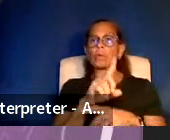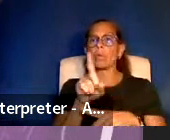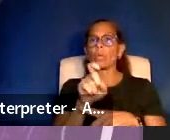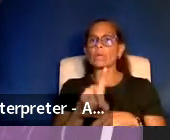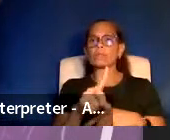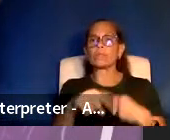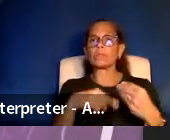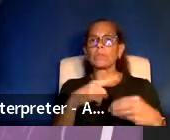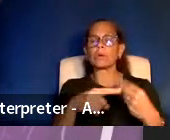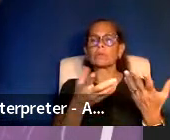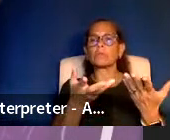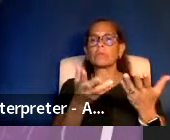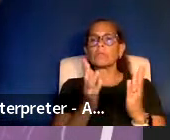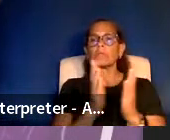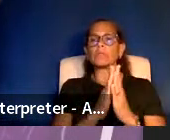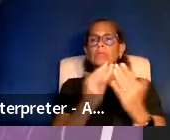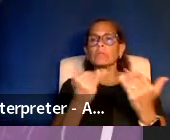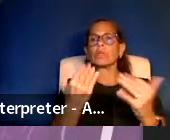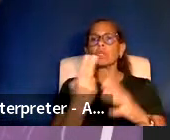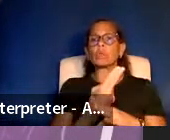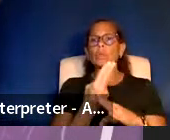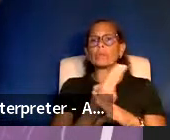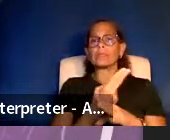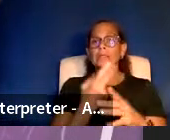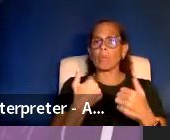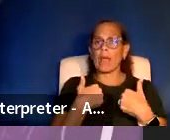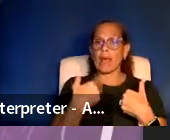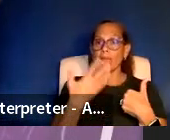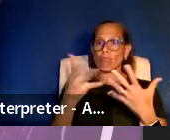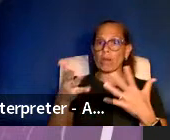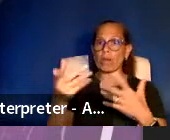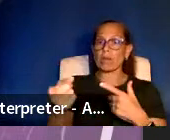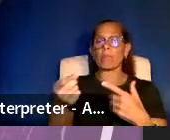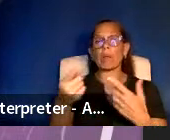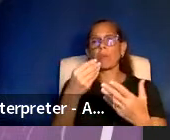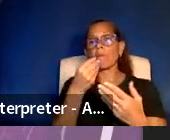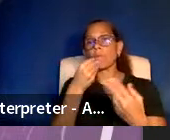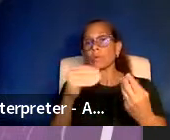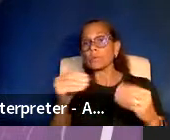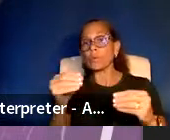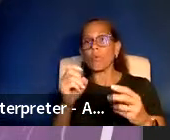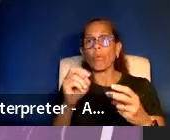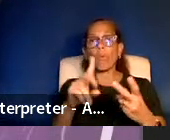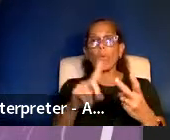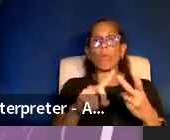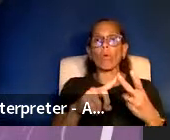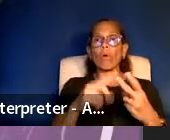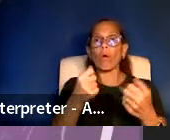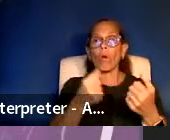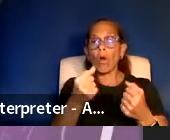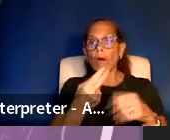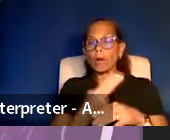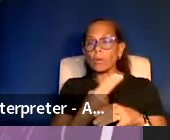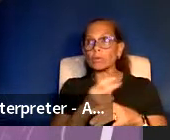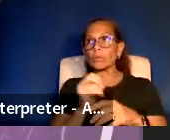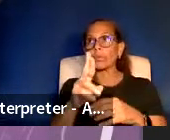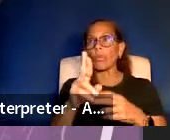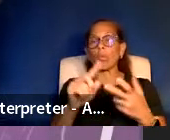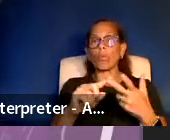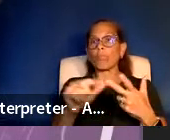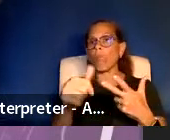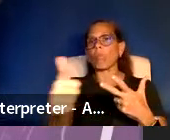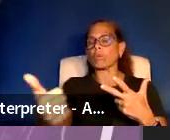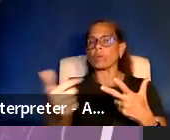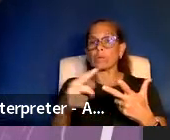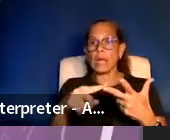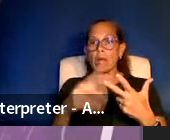questions asking about existing uses in the area, whether that be a grocery store or the auto uses or other uses. I'll just